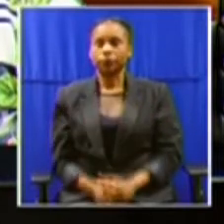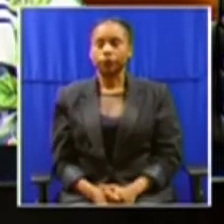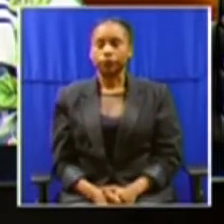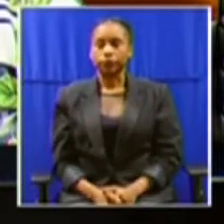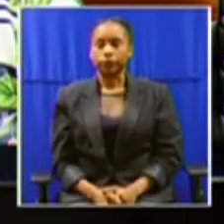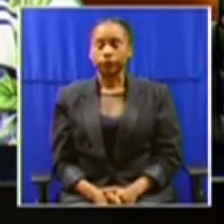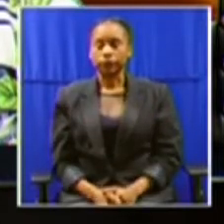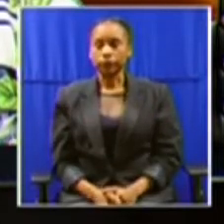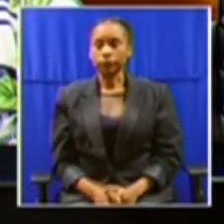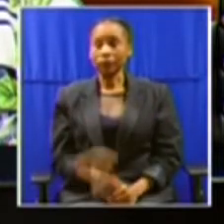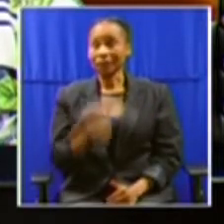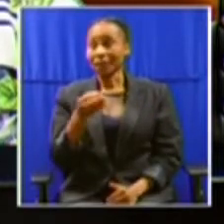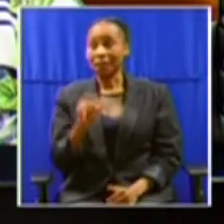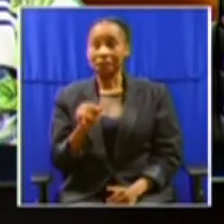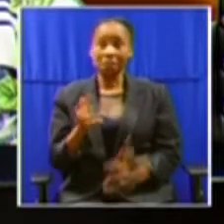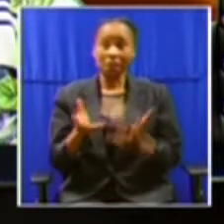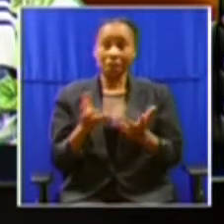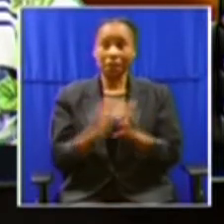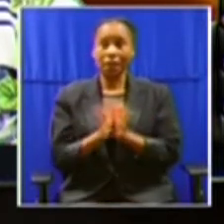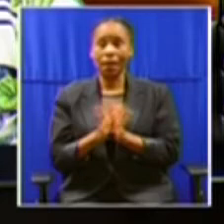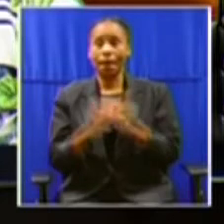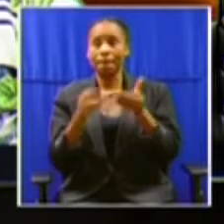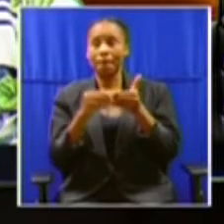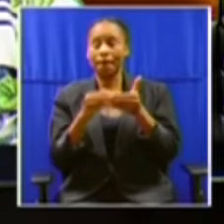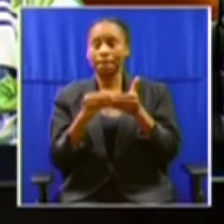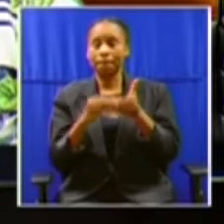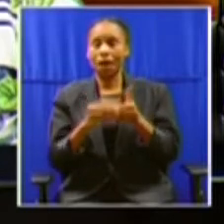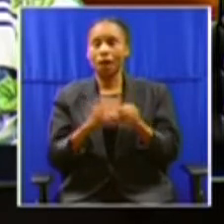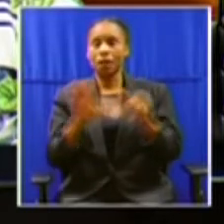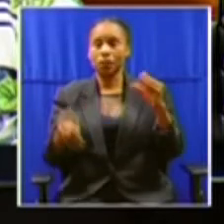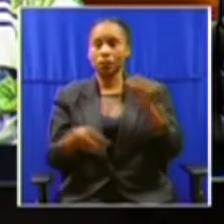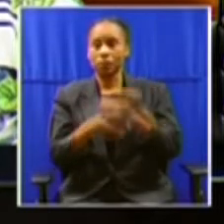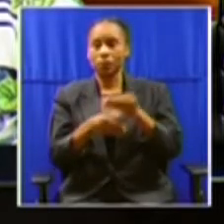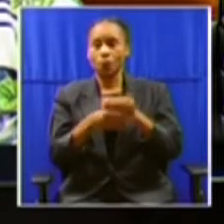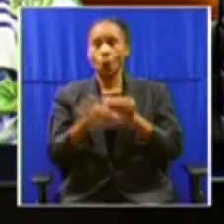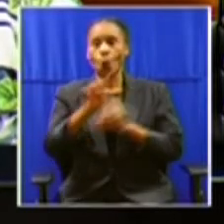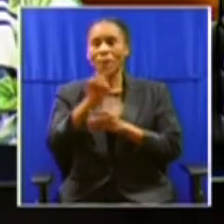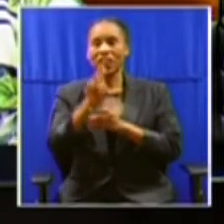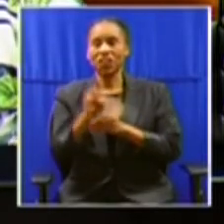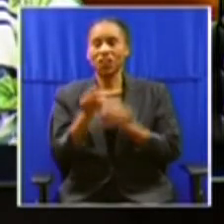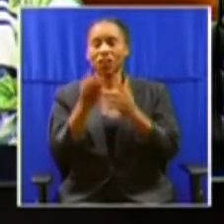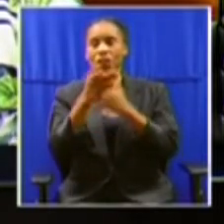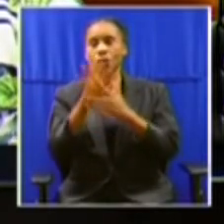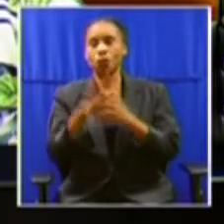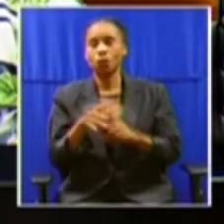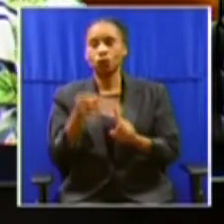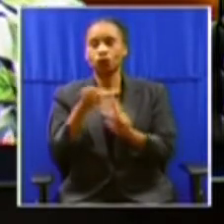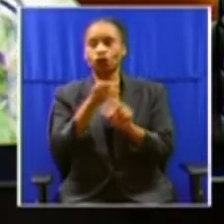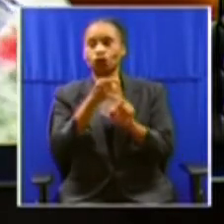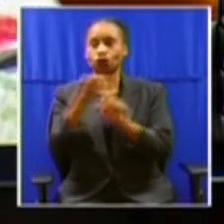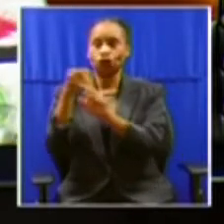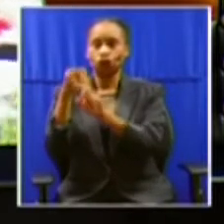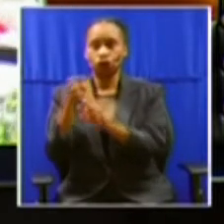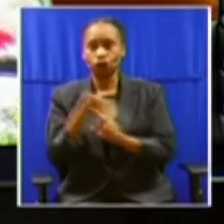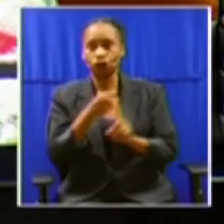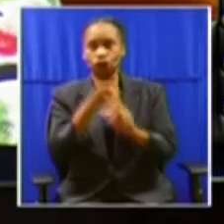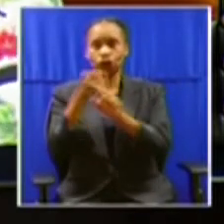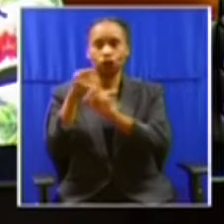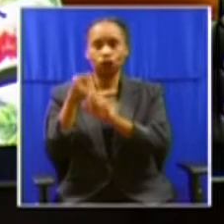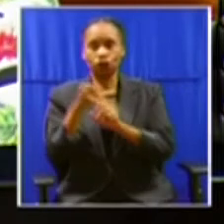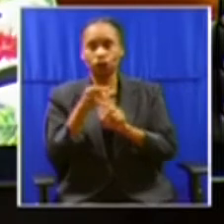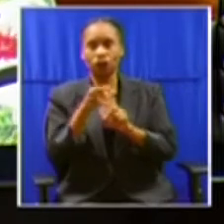If a member who is supposed to ask a supplementary question through the virtual platform is unable